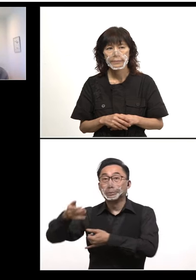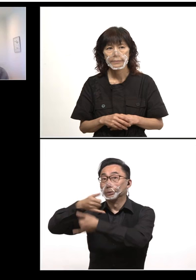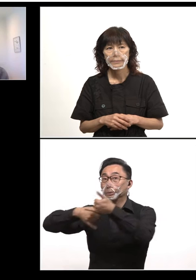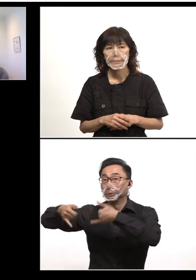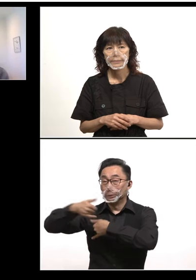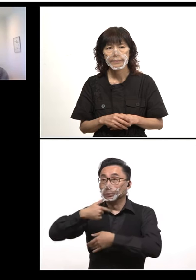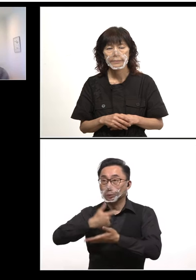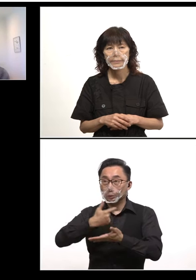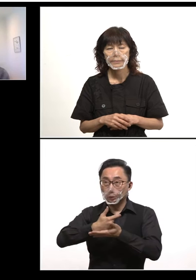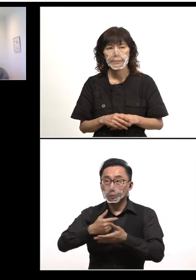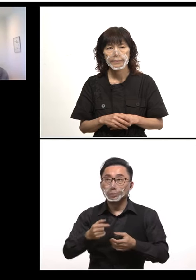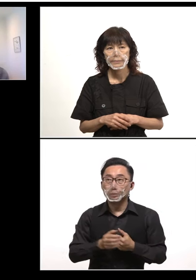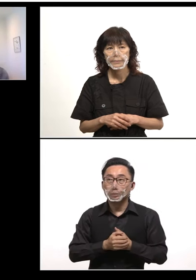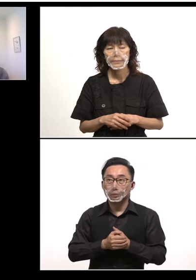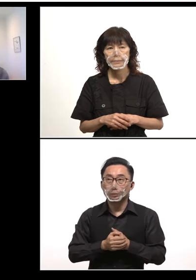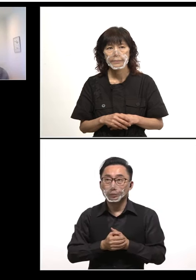did too.